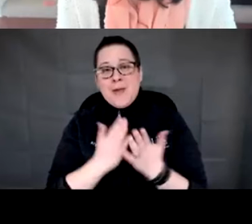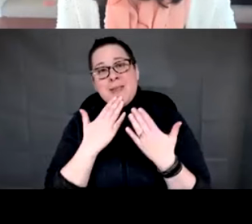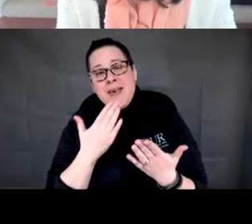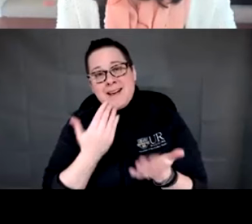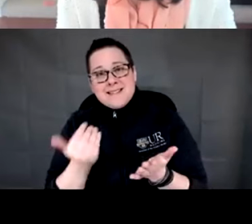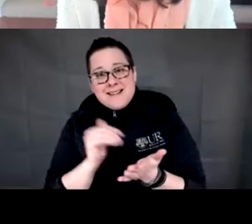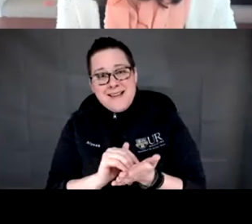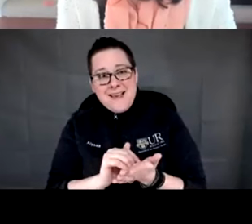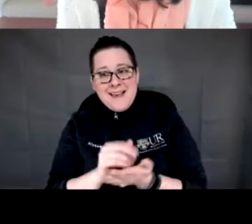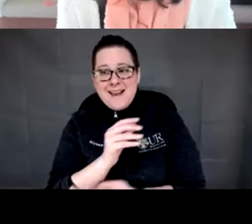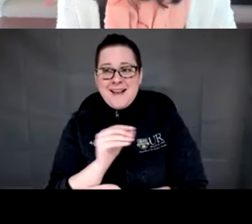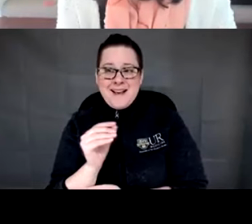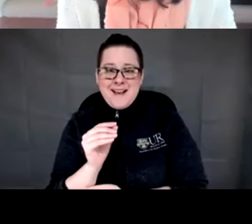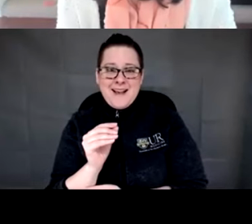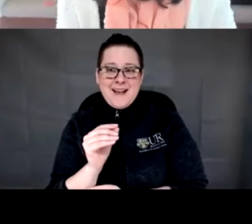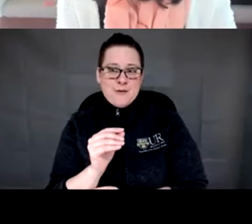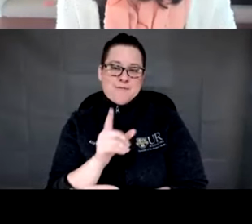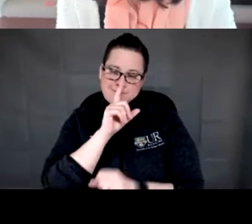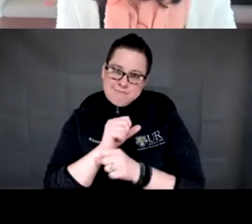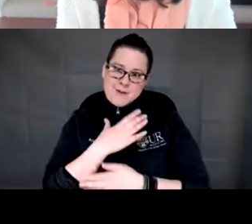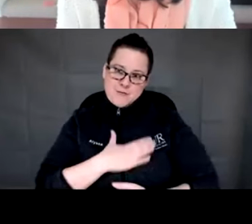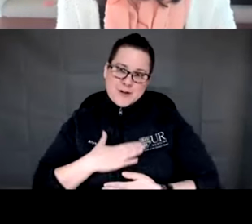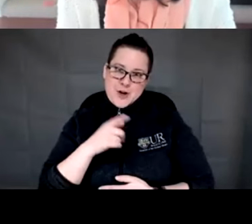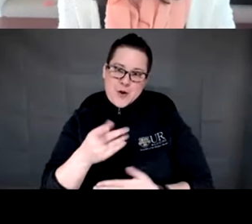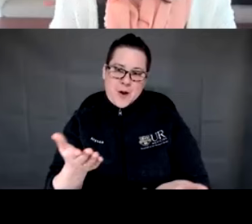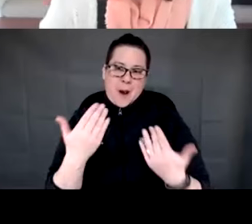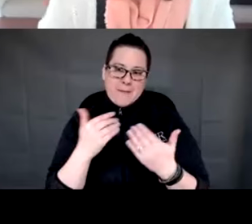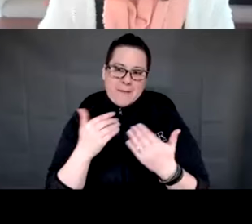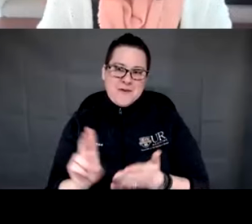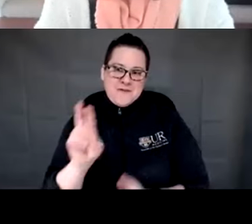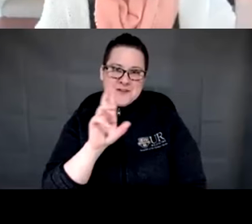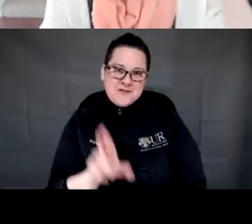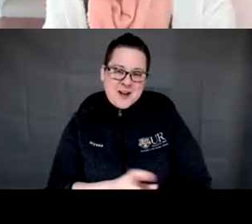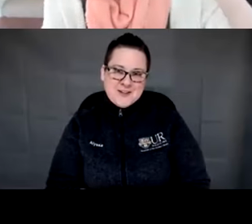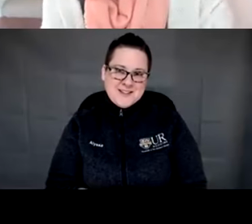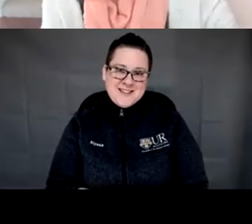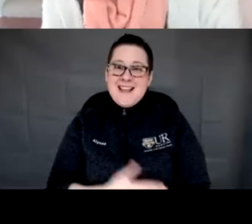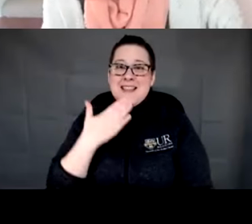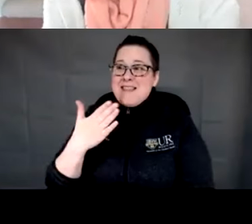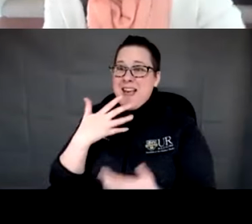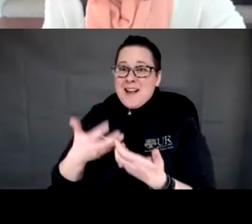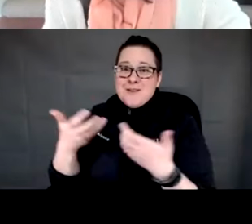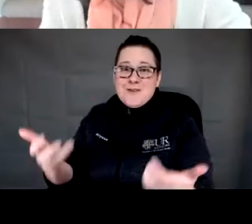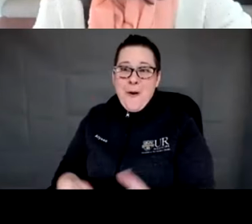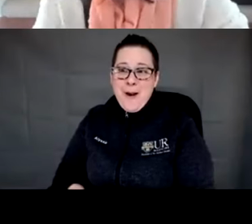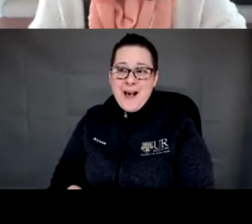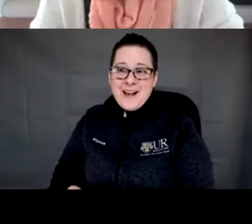again. And we really appreciate you coming to University of Rochester. Thank you so much.